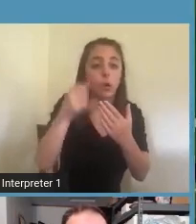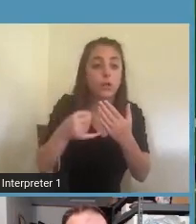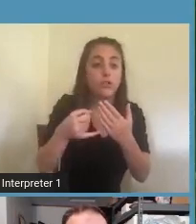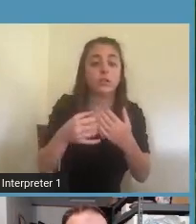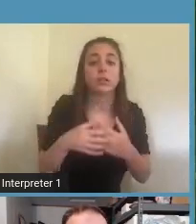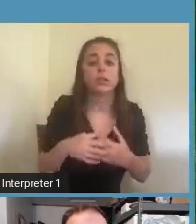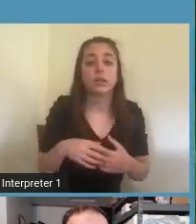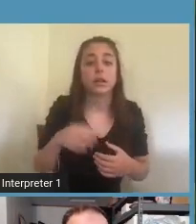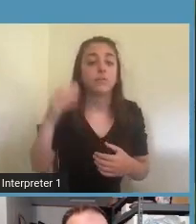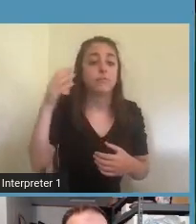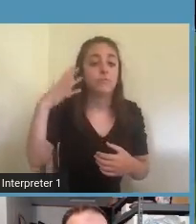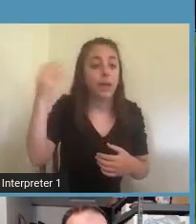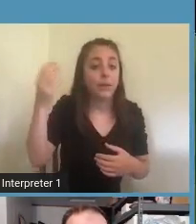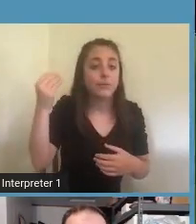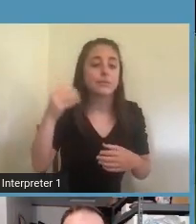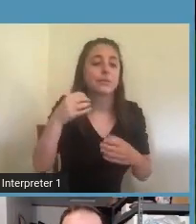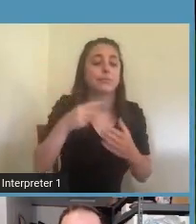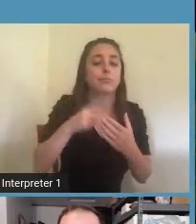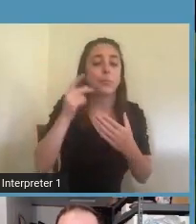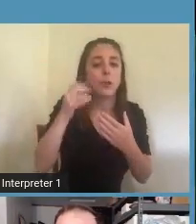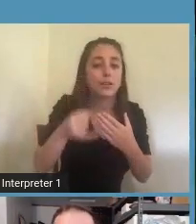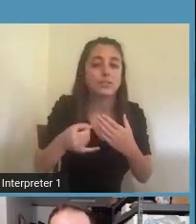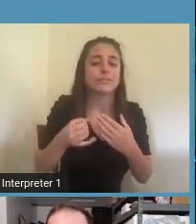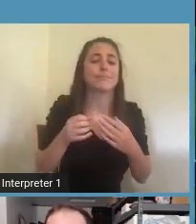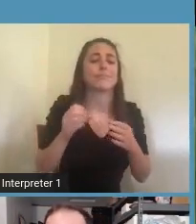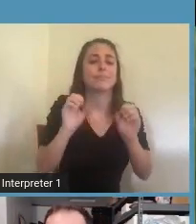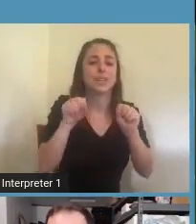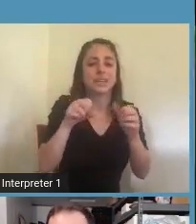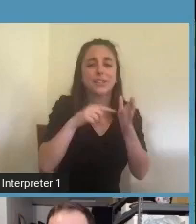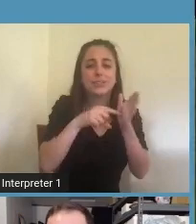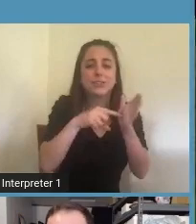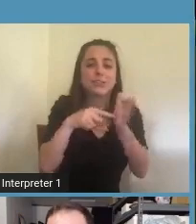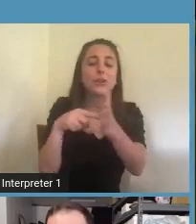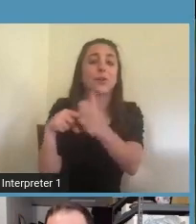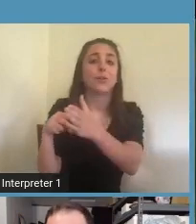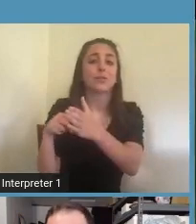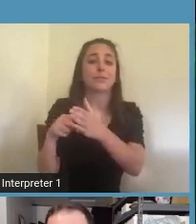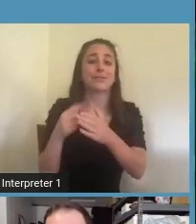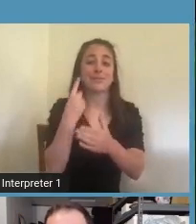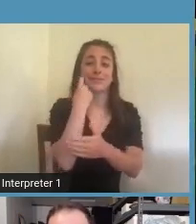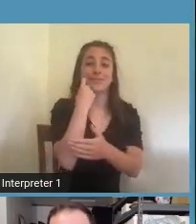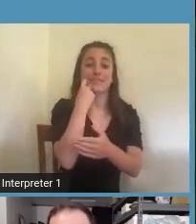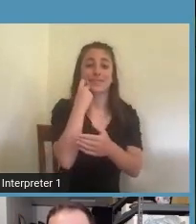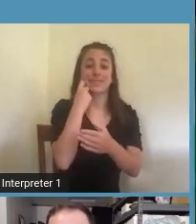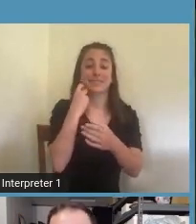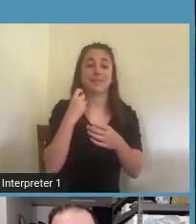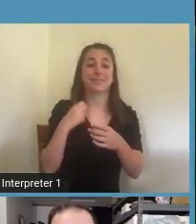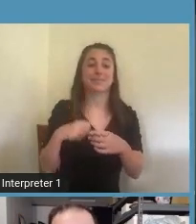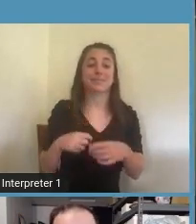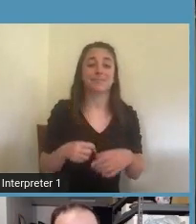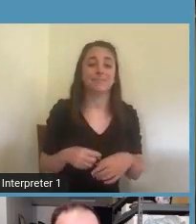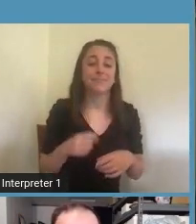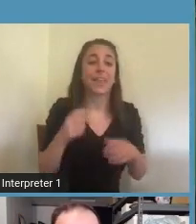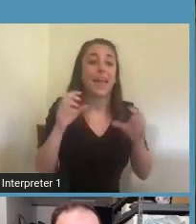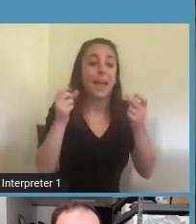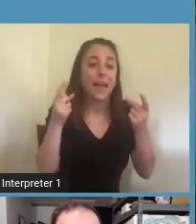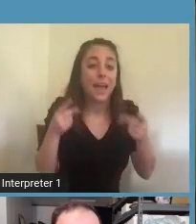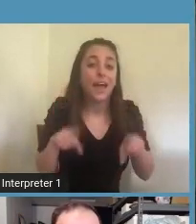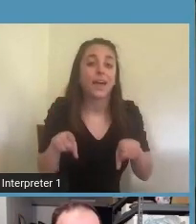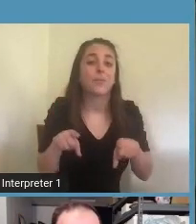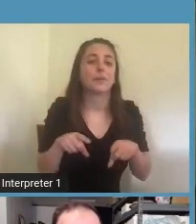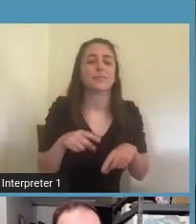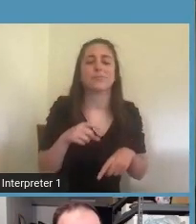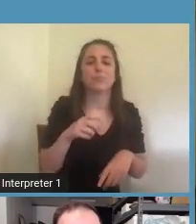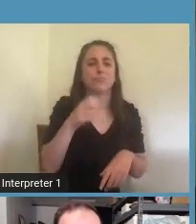show it to somebody. Hey, this is what happened in the past few months, but just take 10-15 seconds